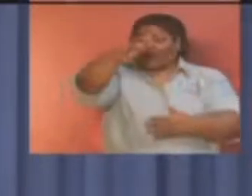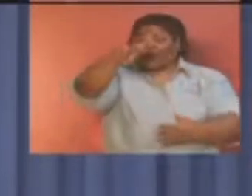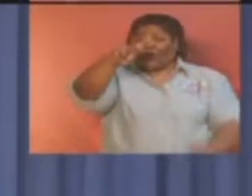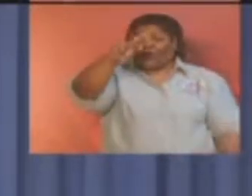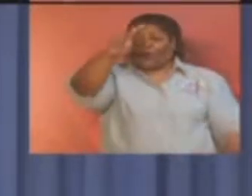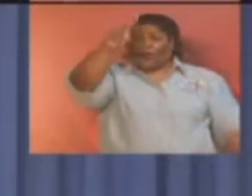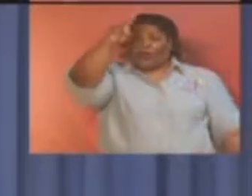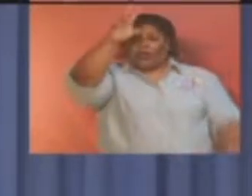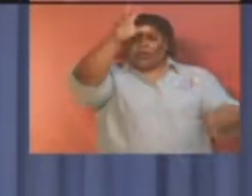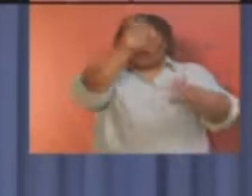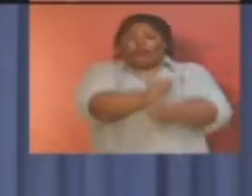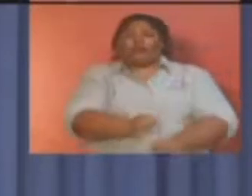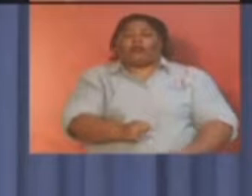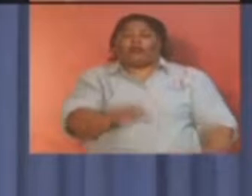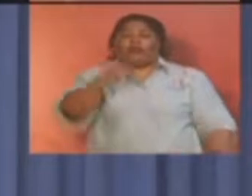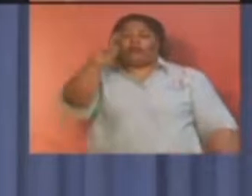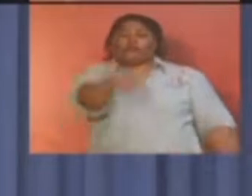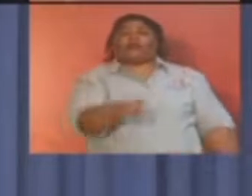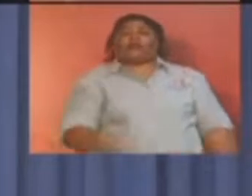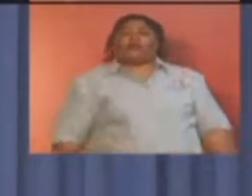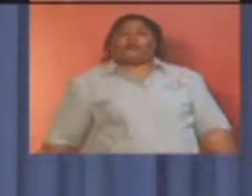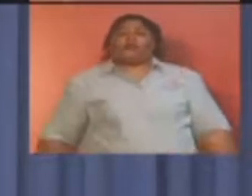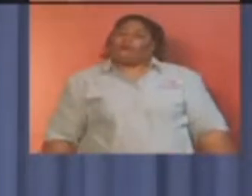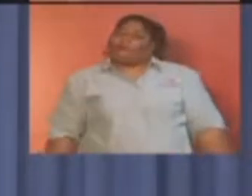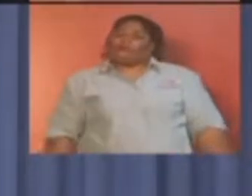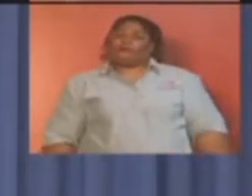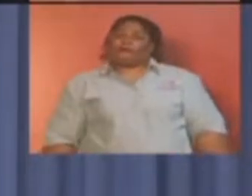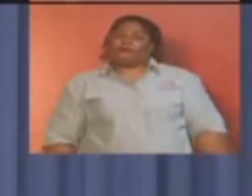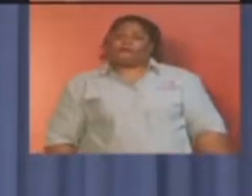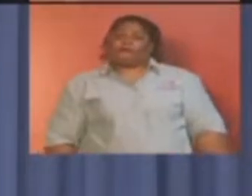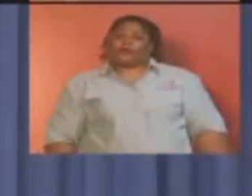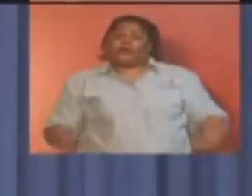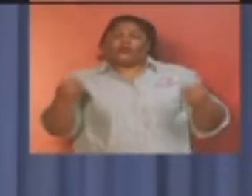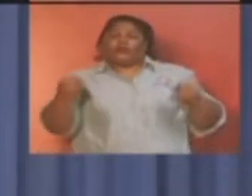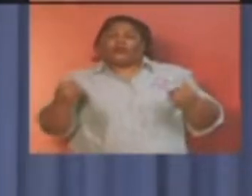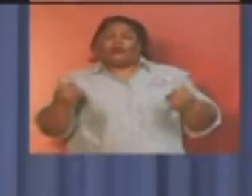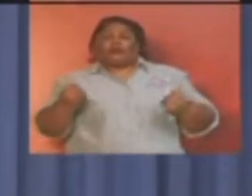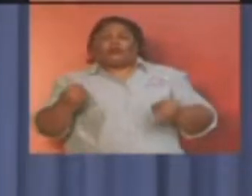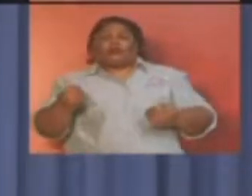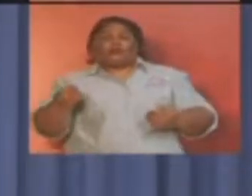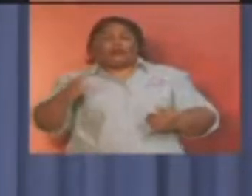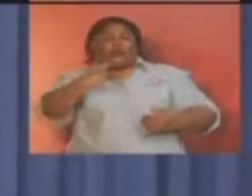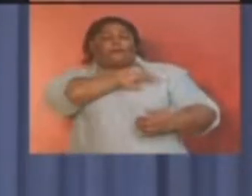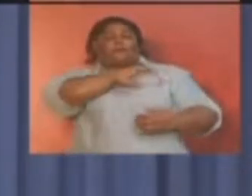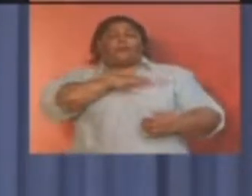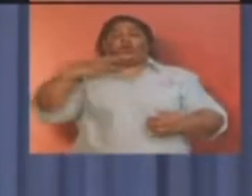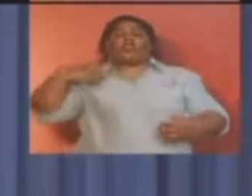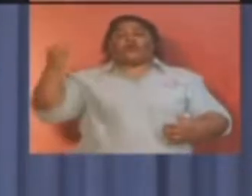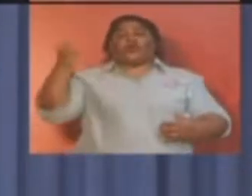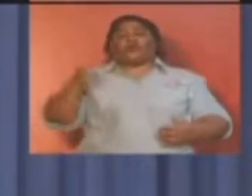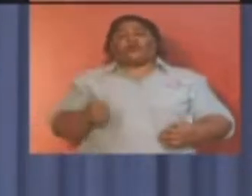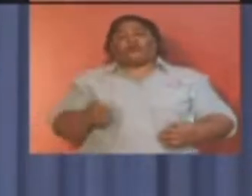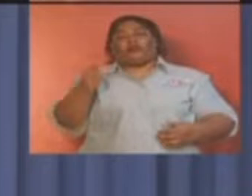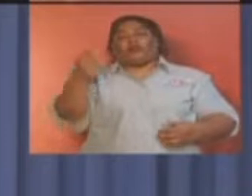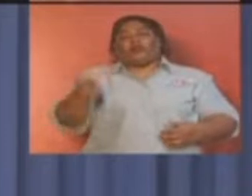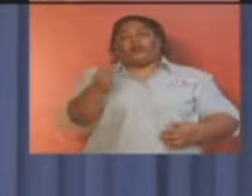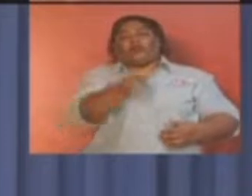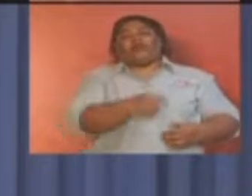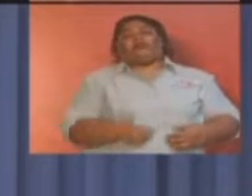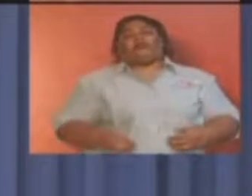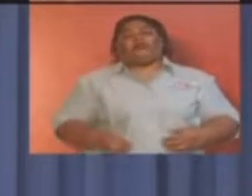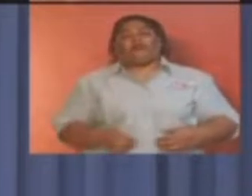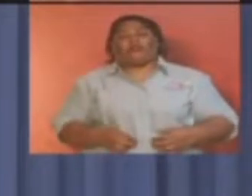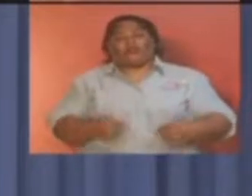I am here asking the Commissioner of Police, because I am not to direct the Commissioner of Police as to who he puts his hand